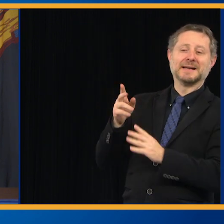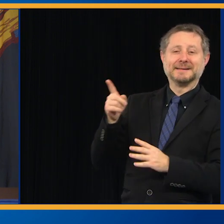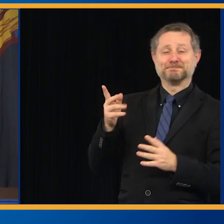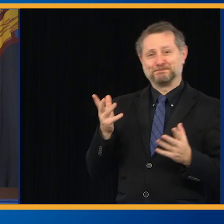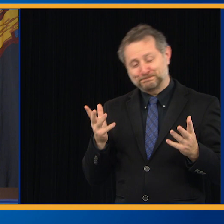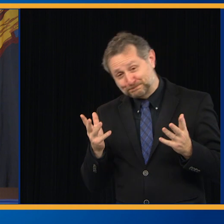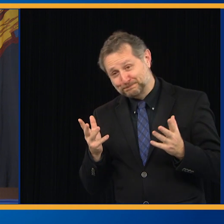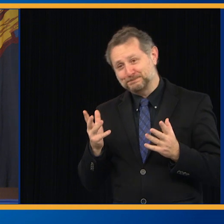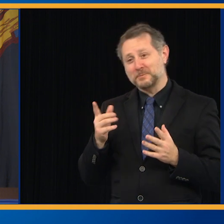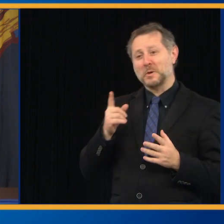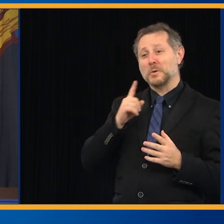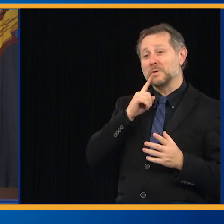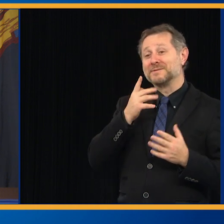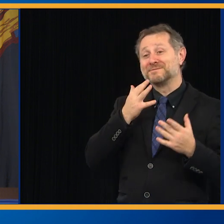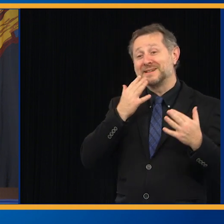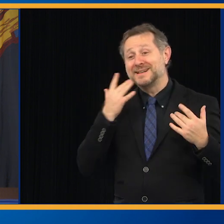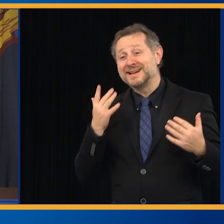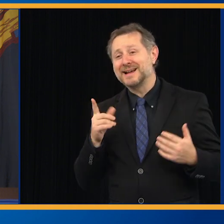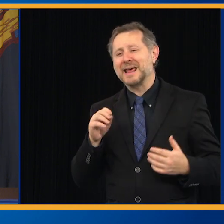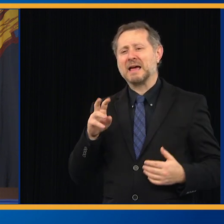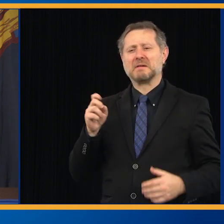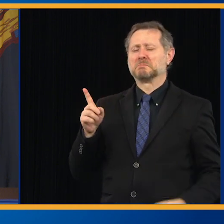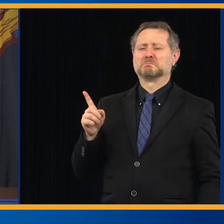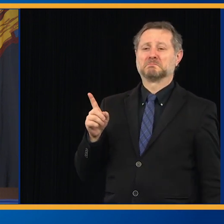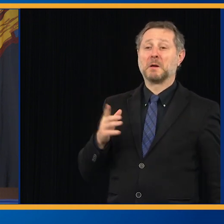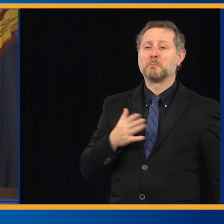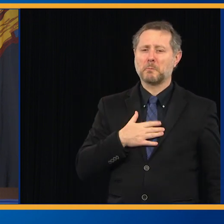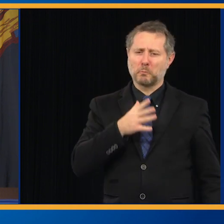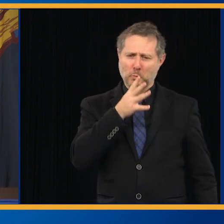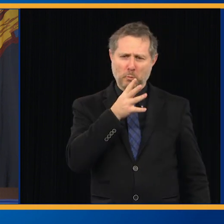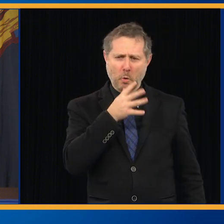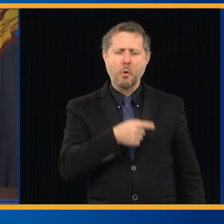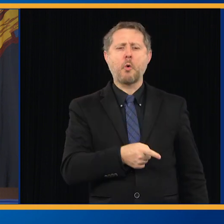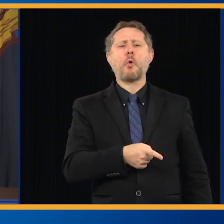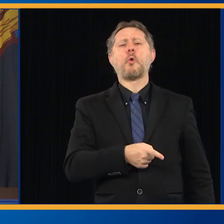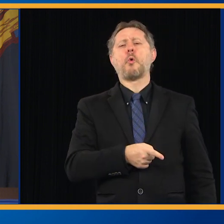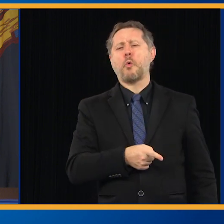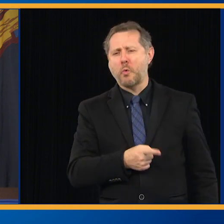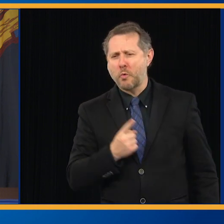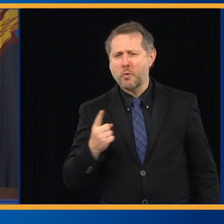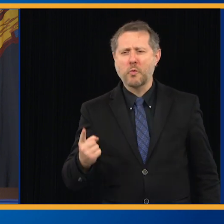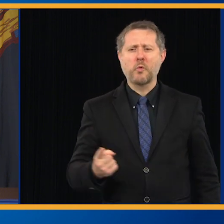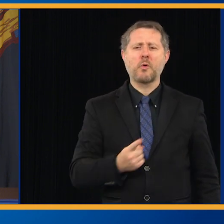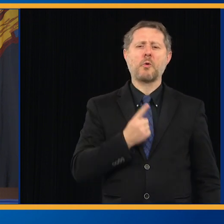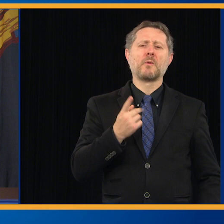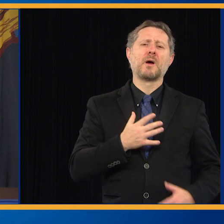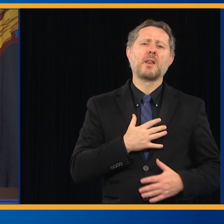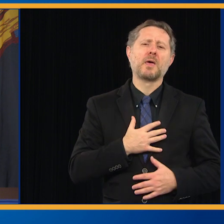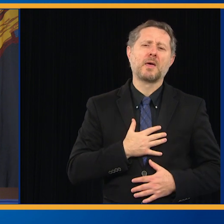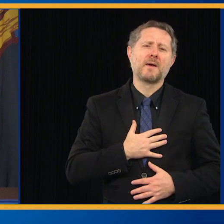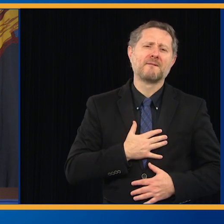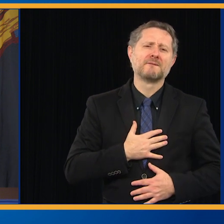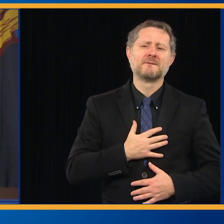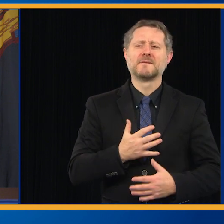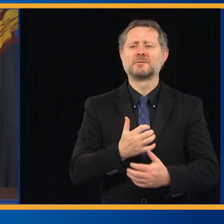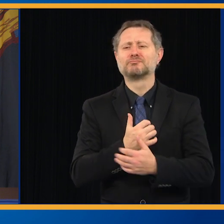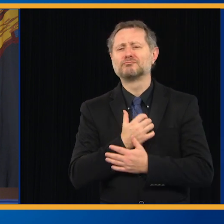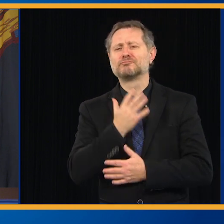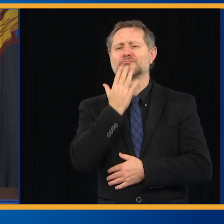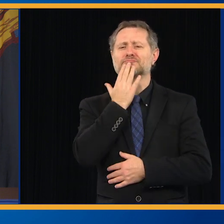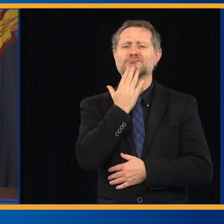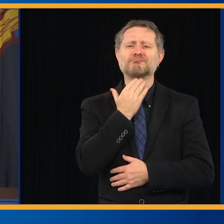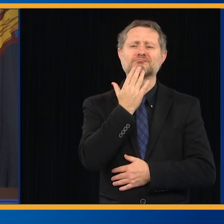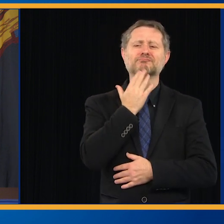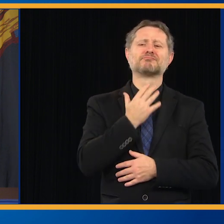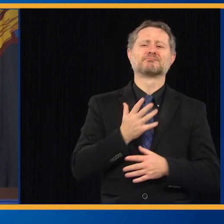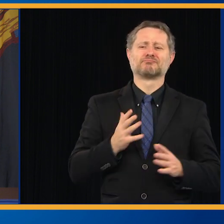warm and cuddly kind of loving. My mother has just always been pure love, just pure sweetness, pure